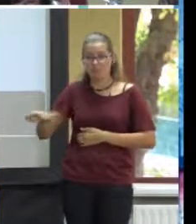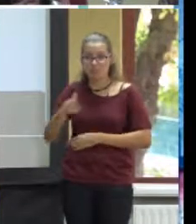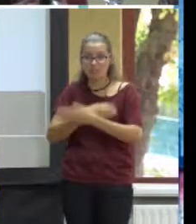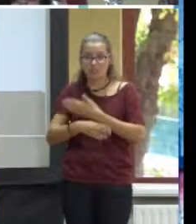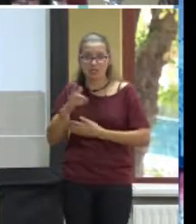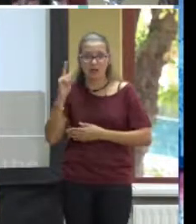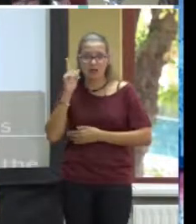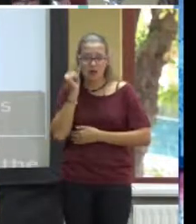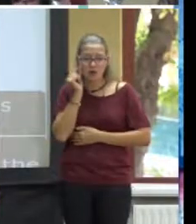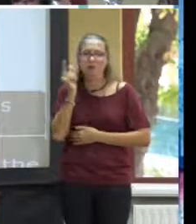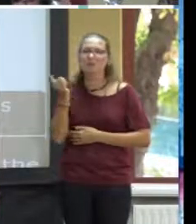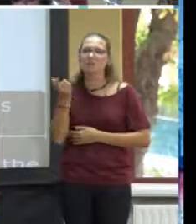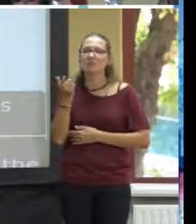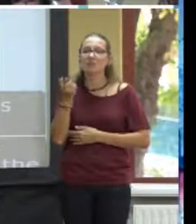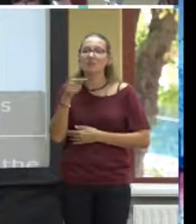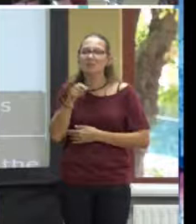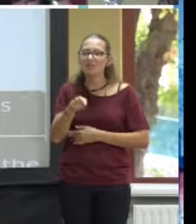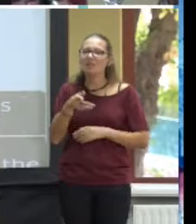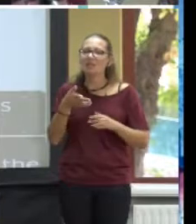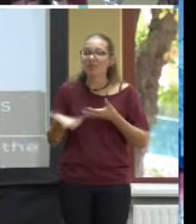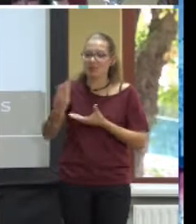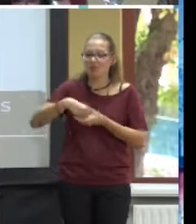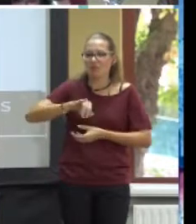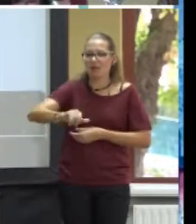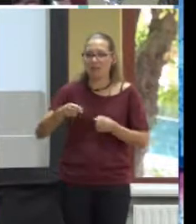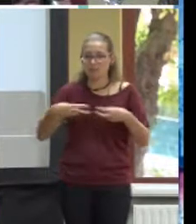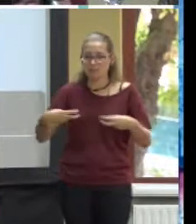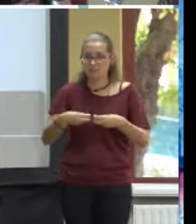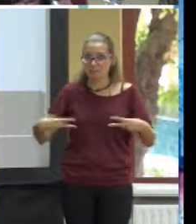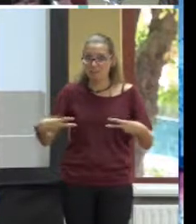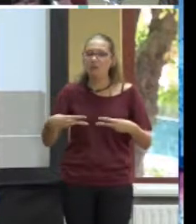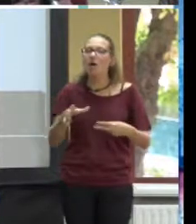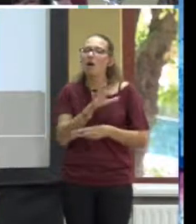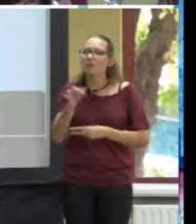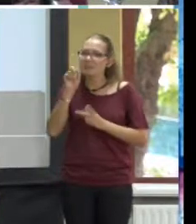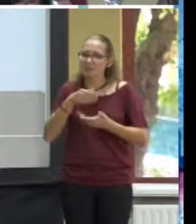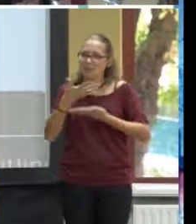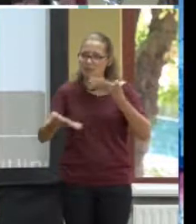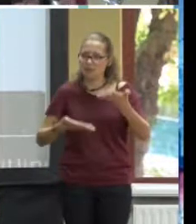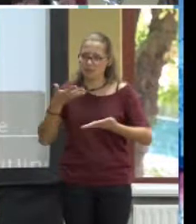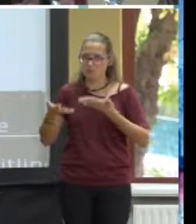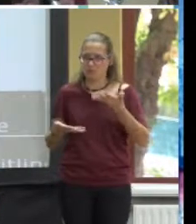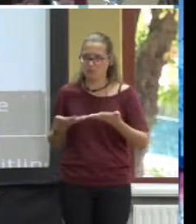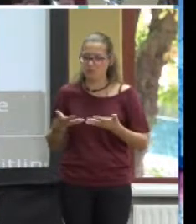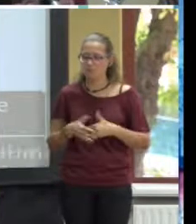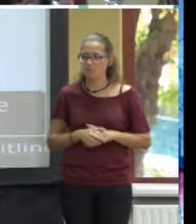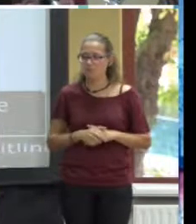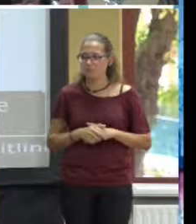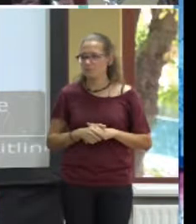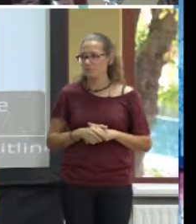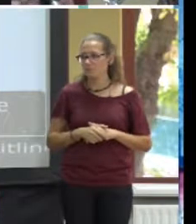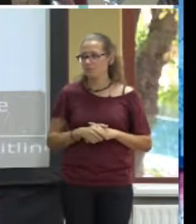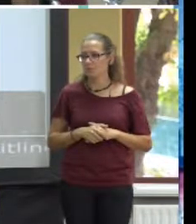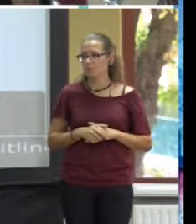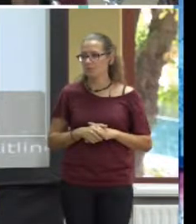audio impaired people, it includes subtitling of the texts and videos in sign languages of those texts.